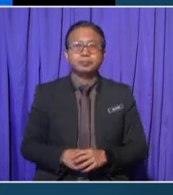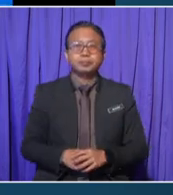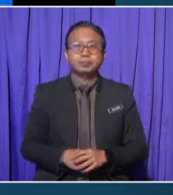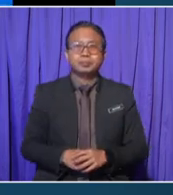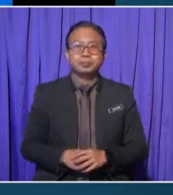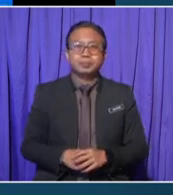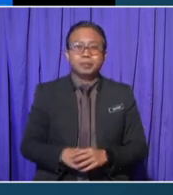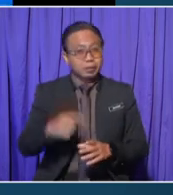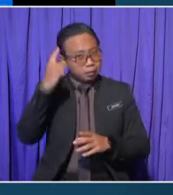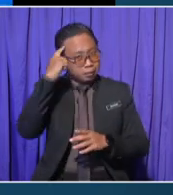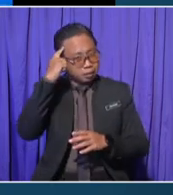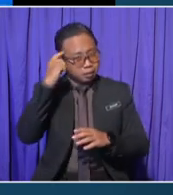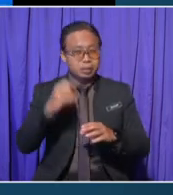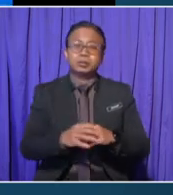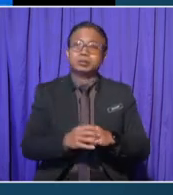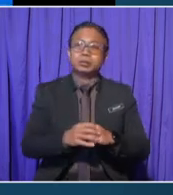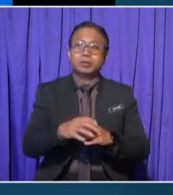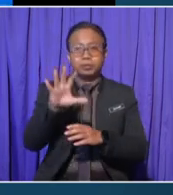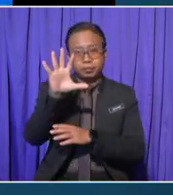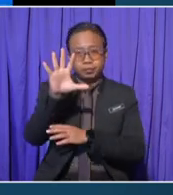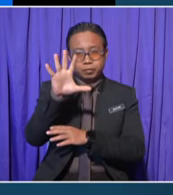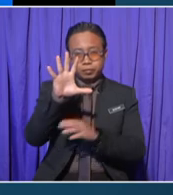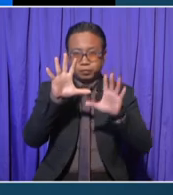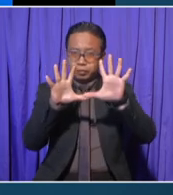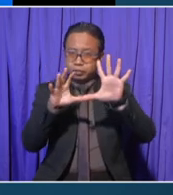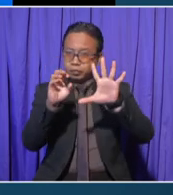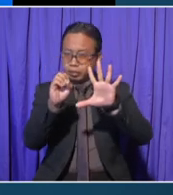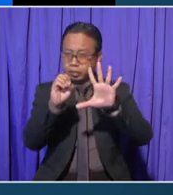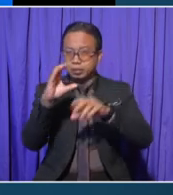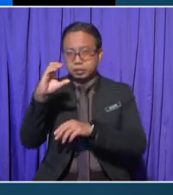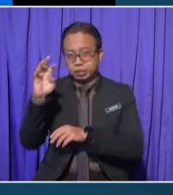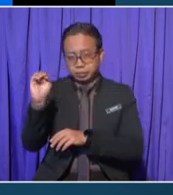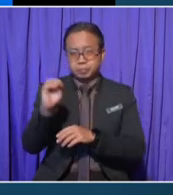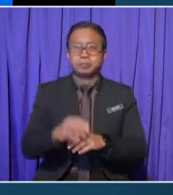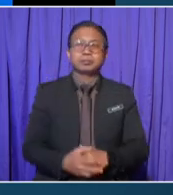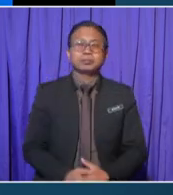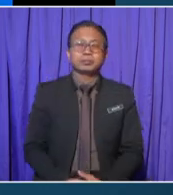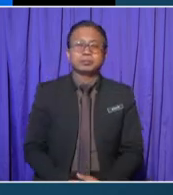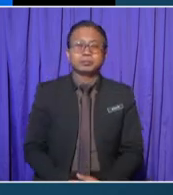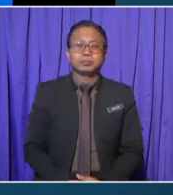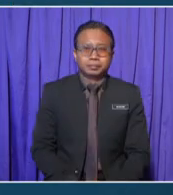The head measurement is 50 cm.